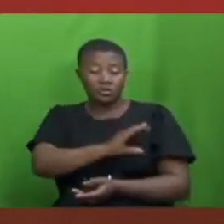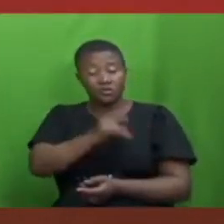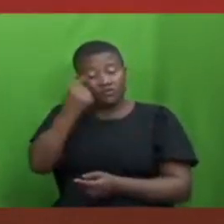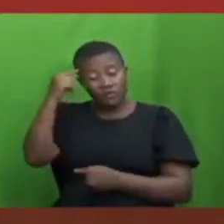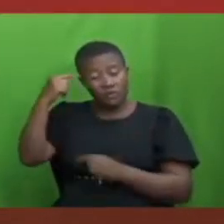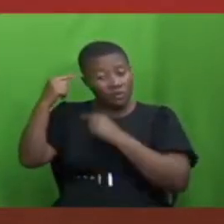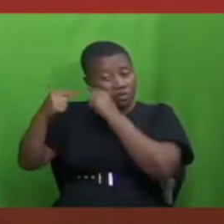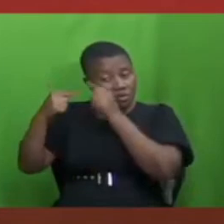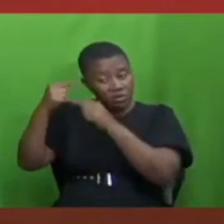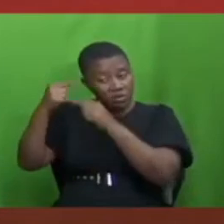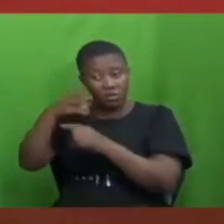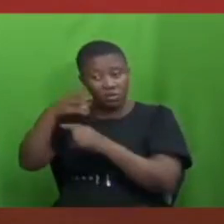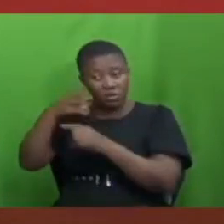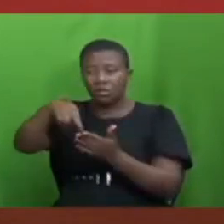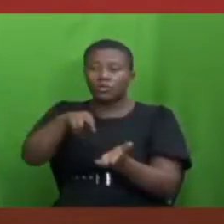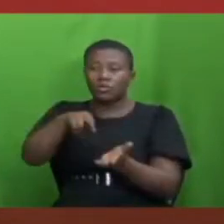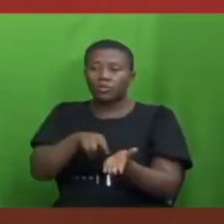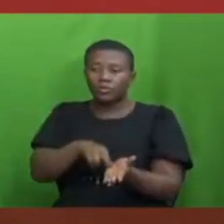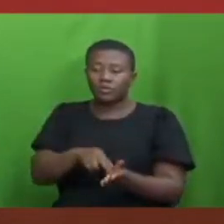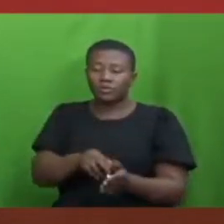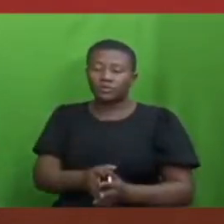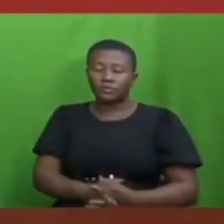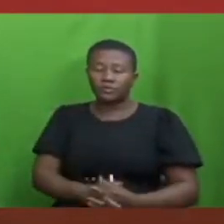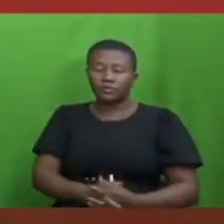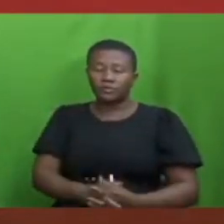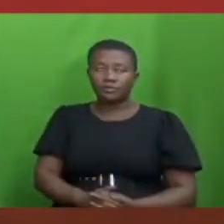consideration and report to the House.